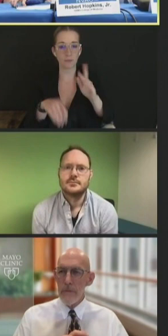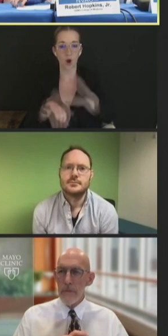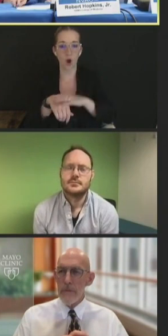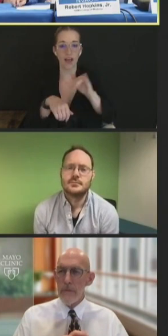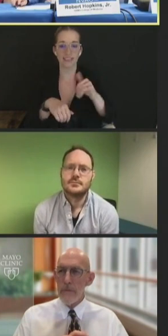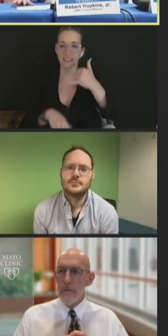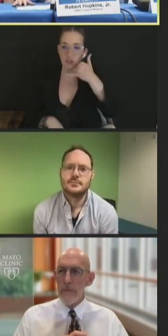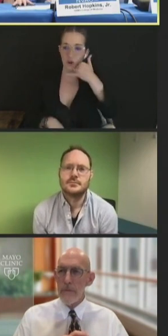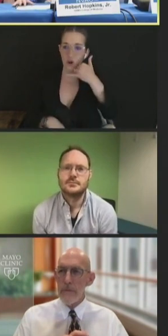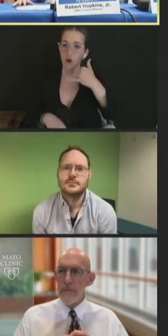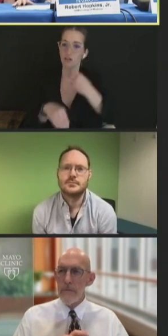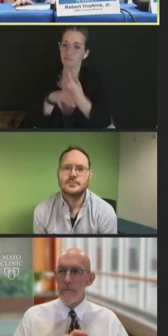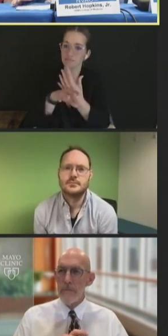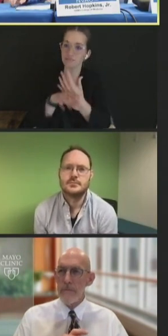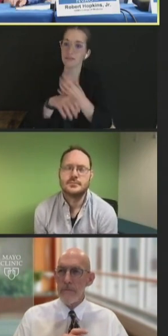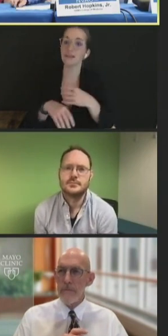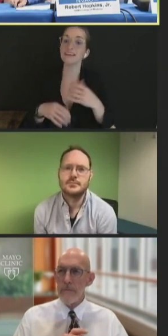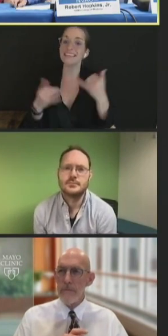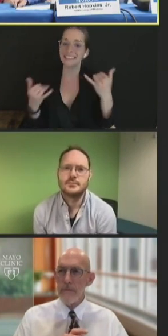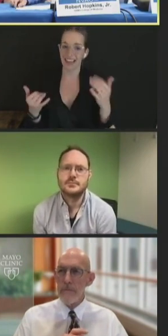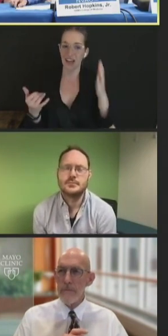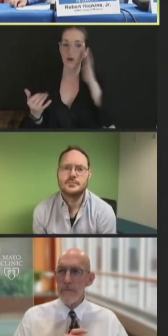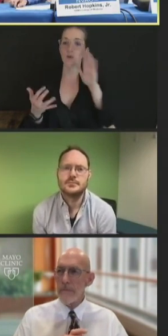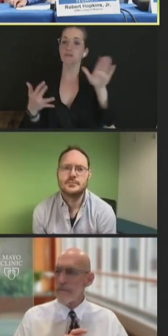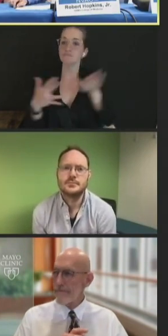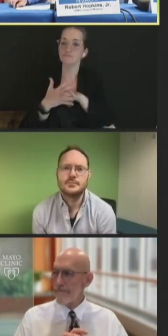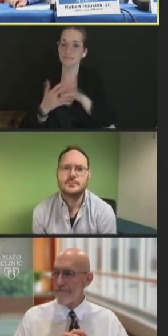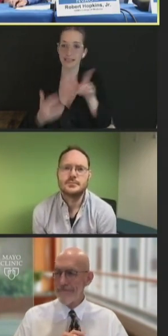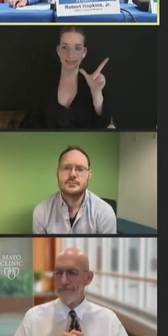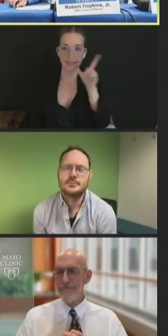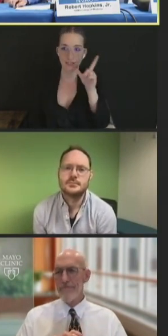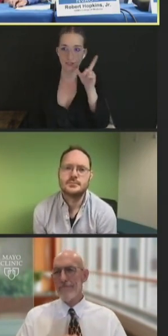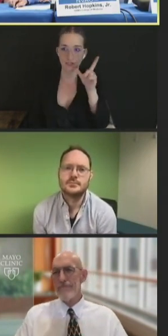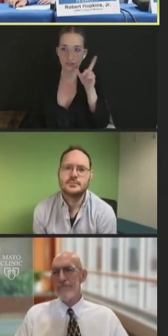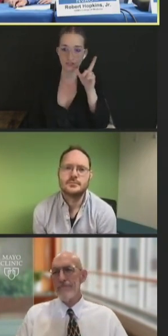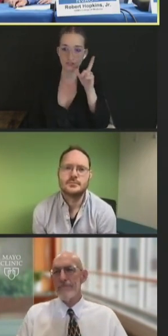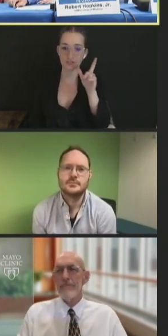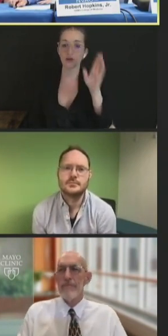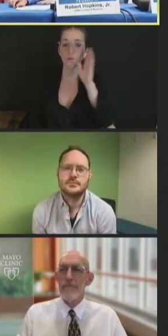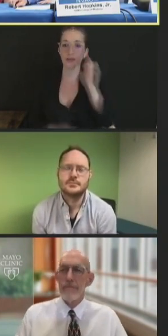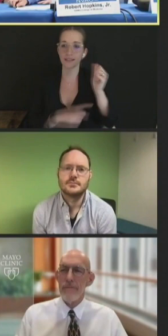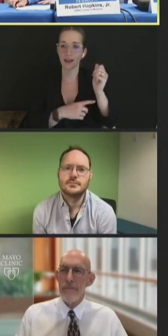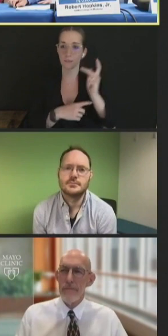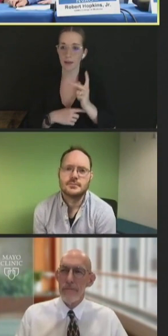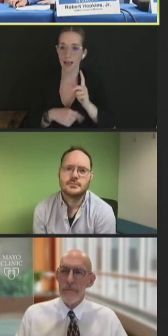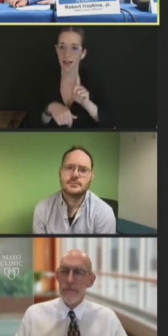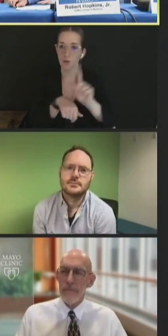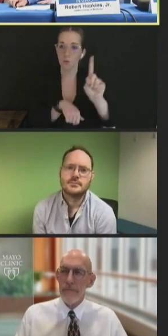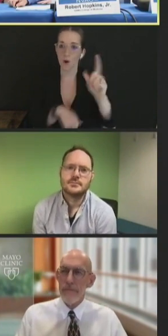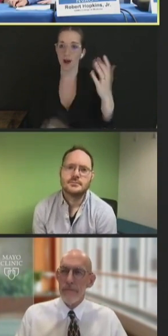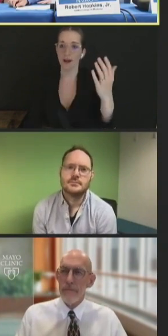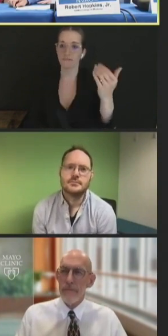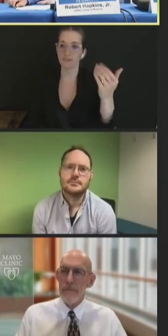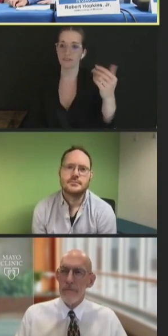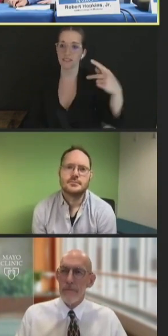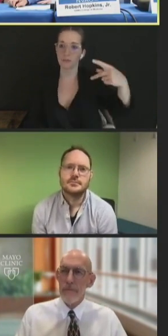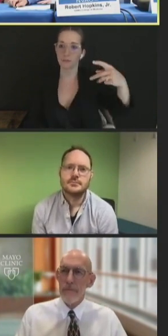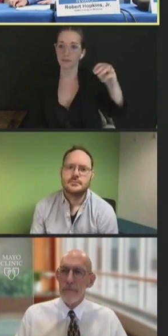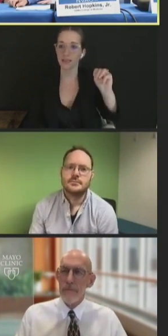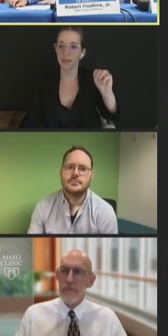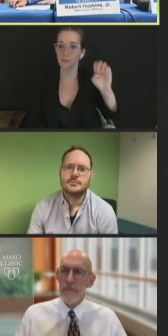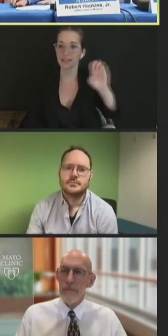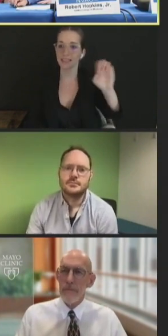in the meeting. We are now going to go to our lunch break. We will return at 1:15 p.m. Eastern Daylight